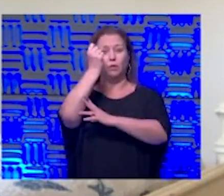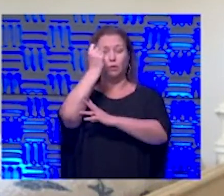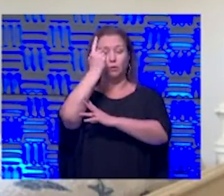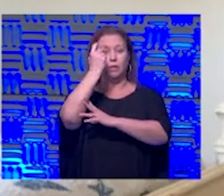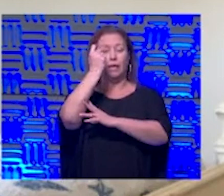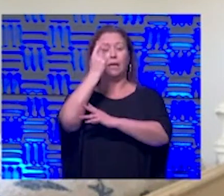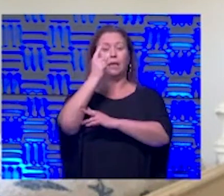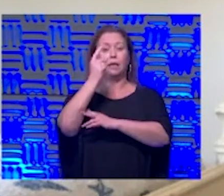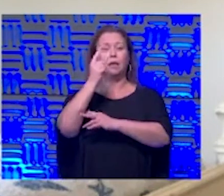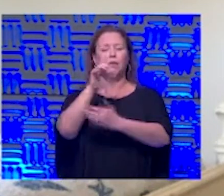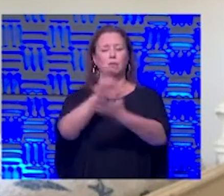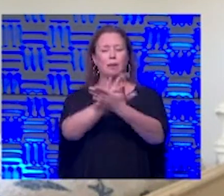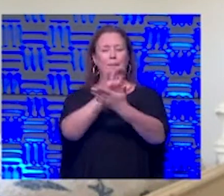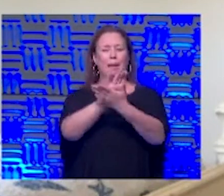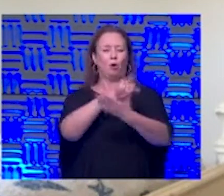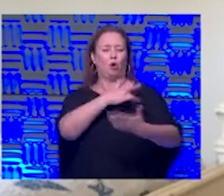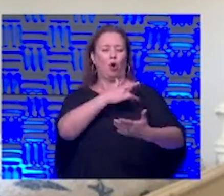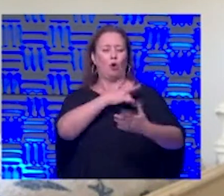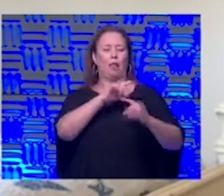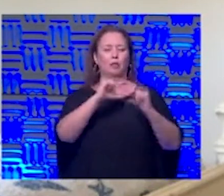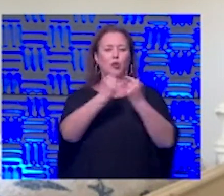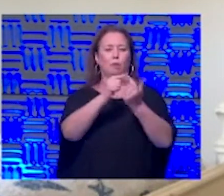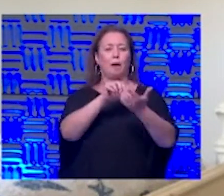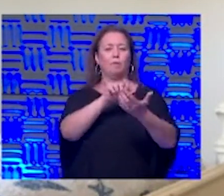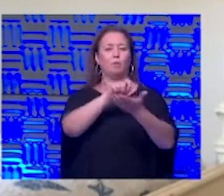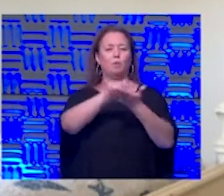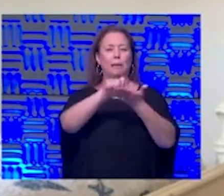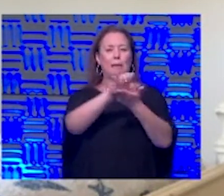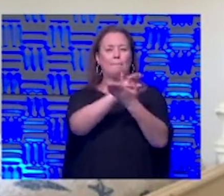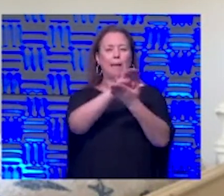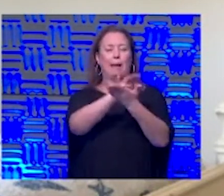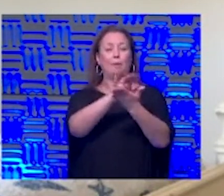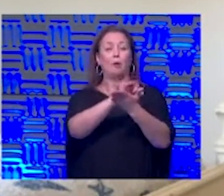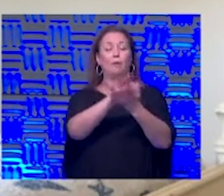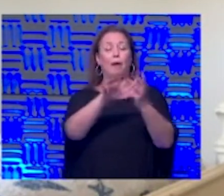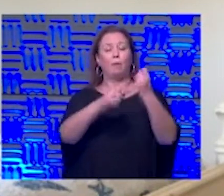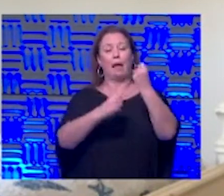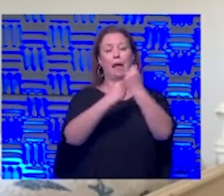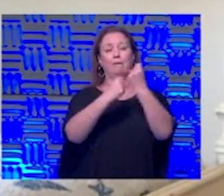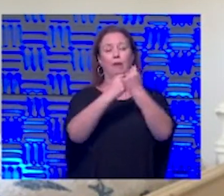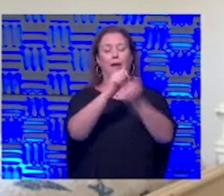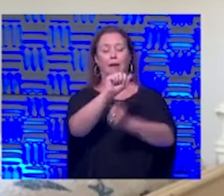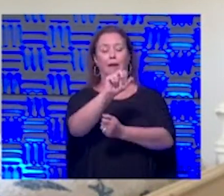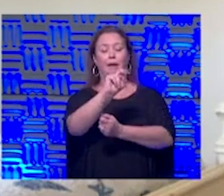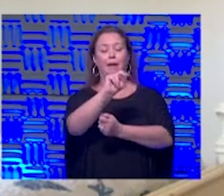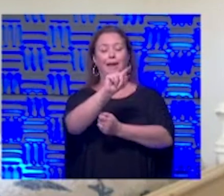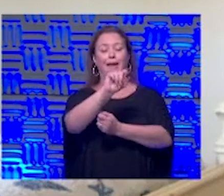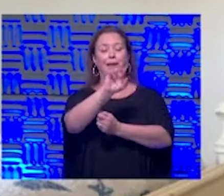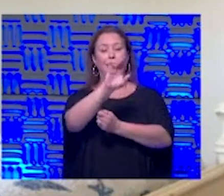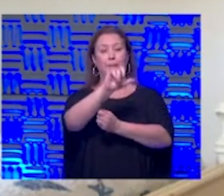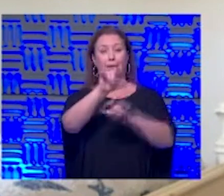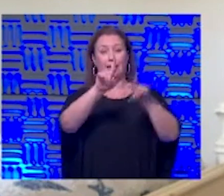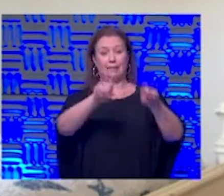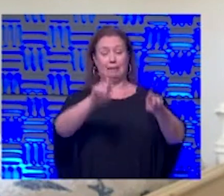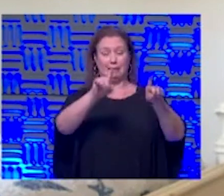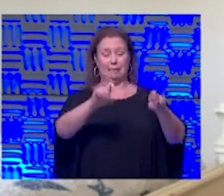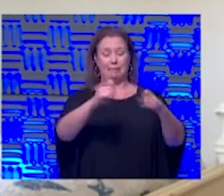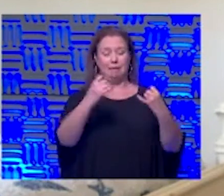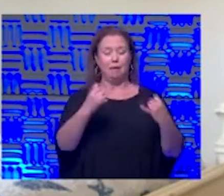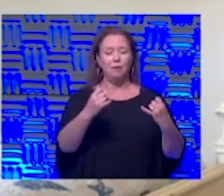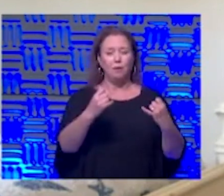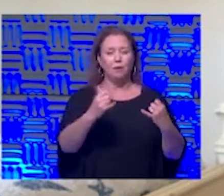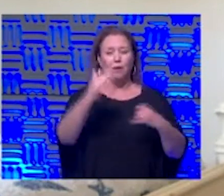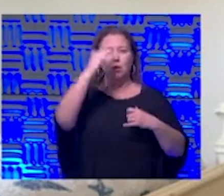position paper by some of the cardiology groups that certainly would advocate for antibody testing because we